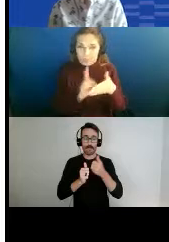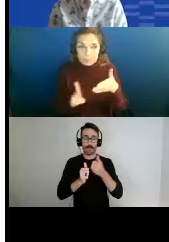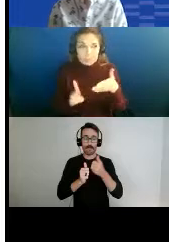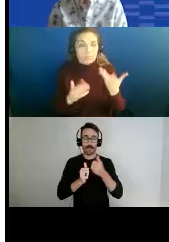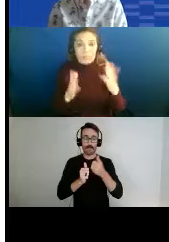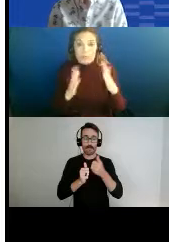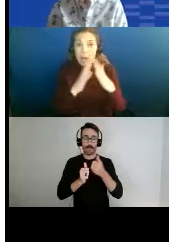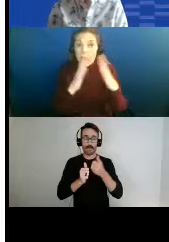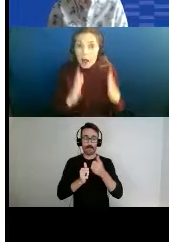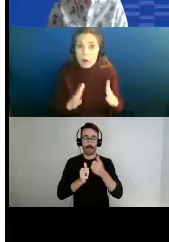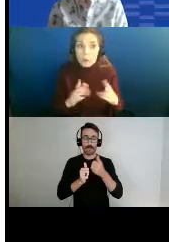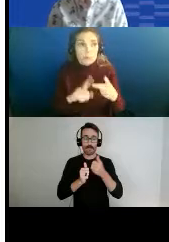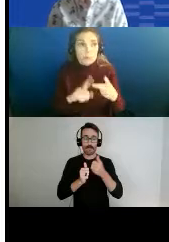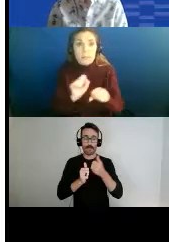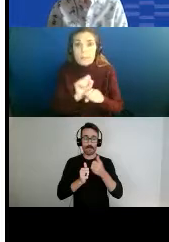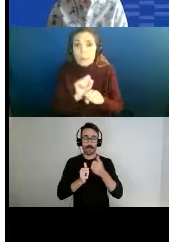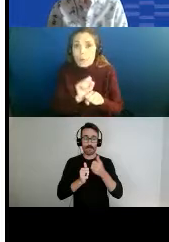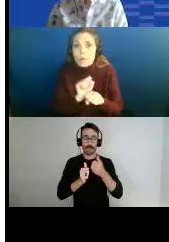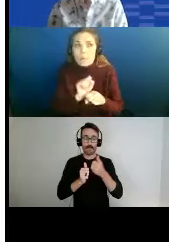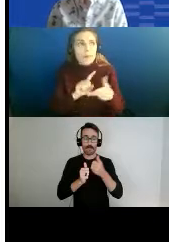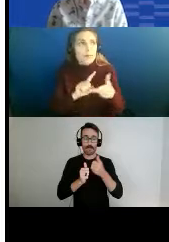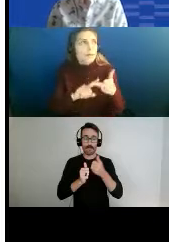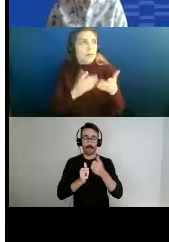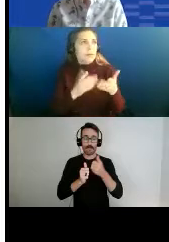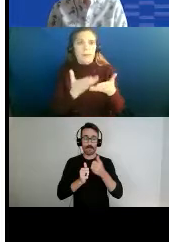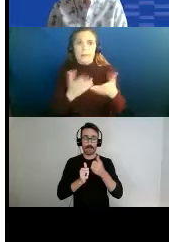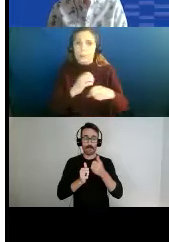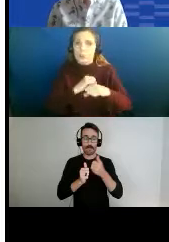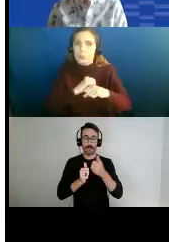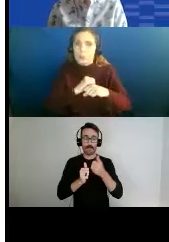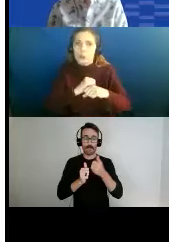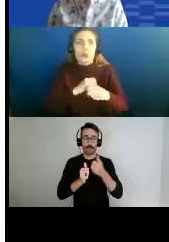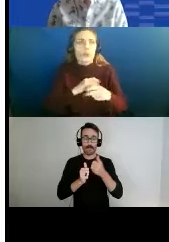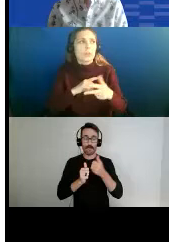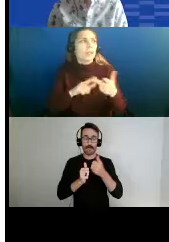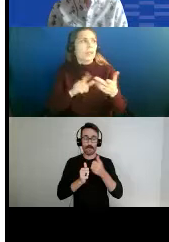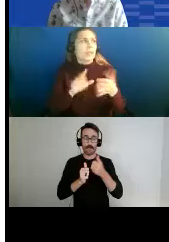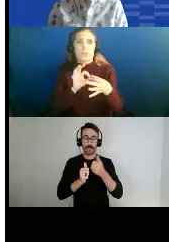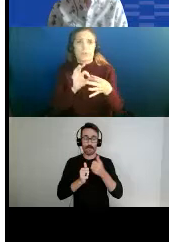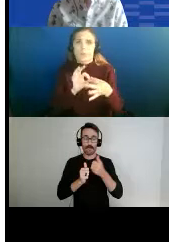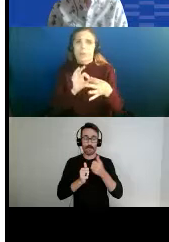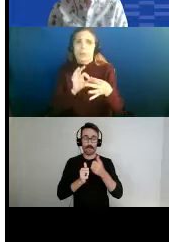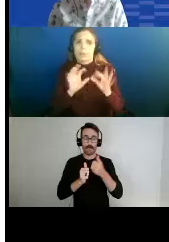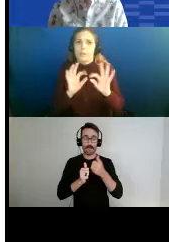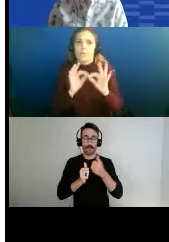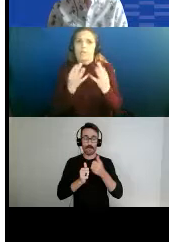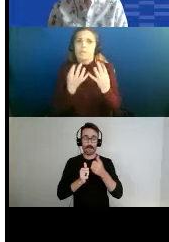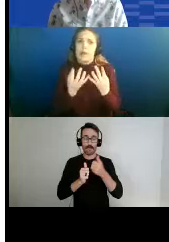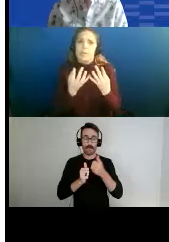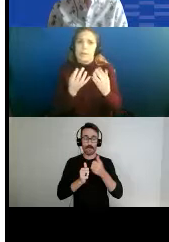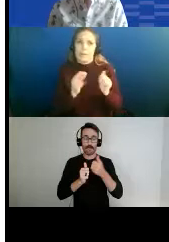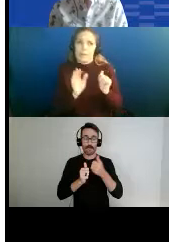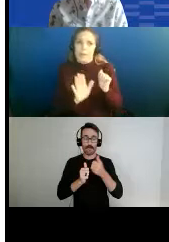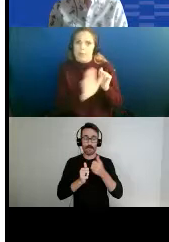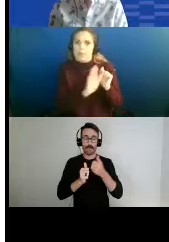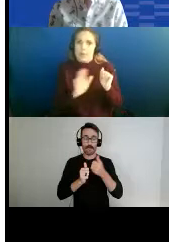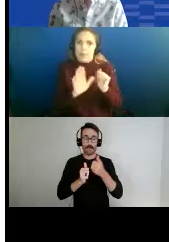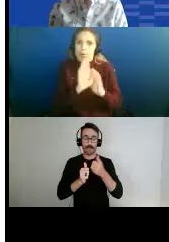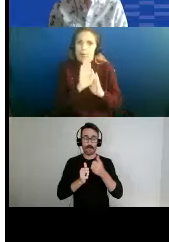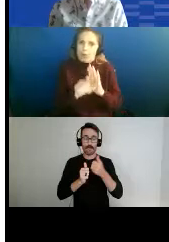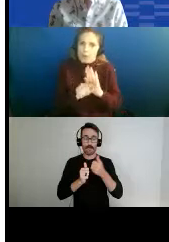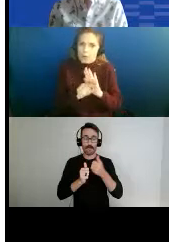material security, fractured relationships with families of origin, and this continues to be layered